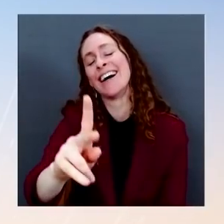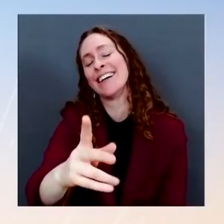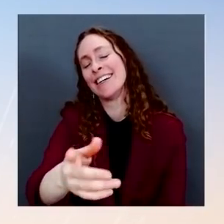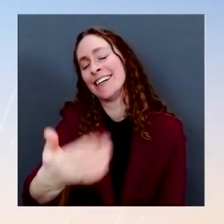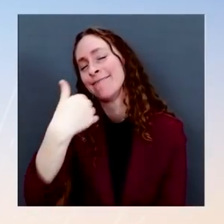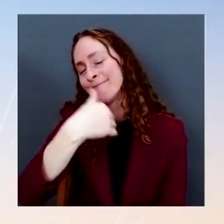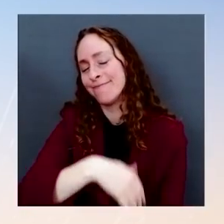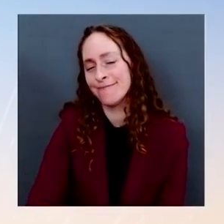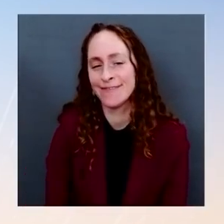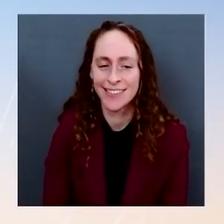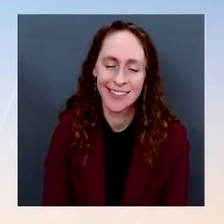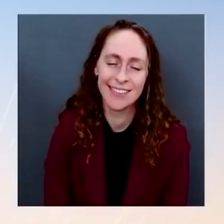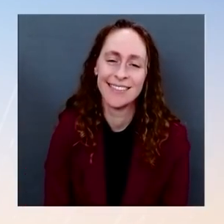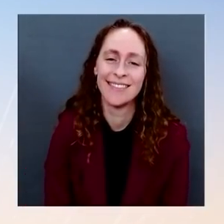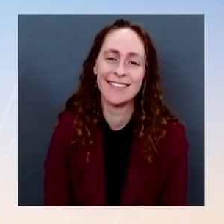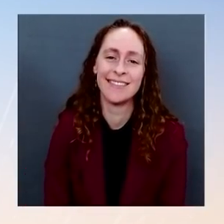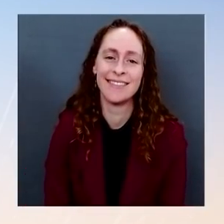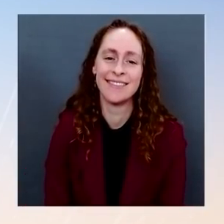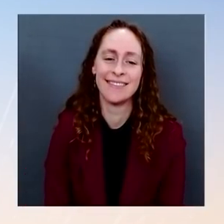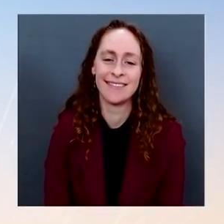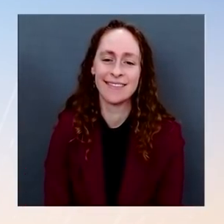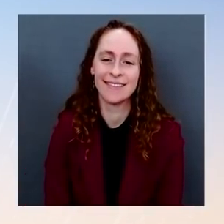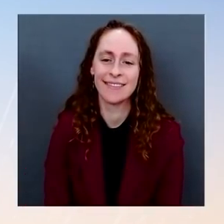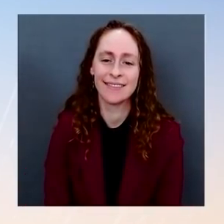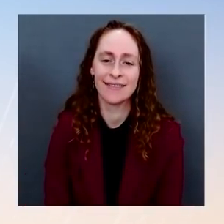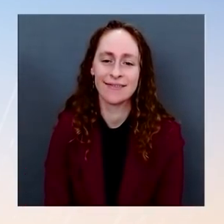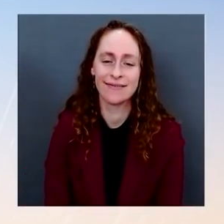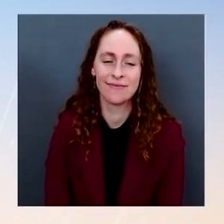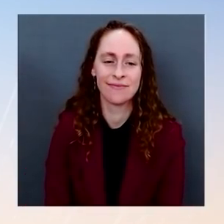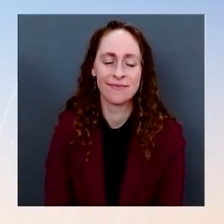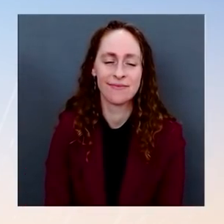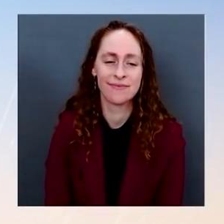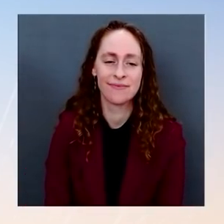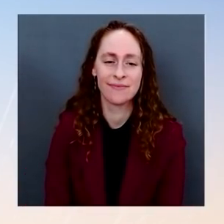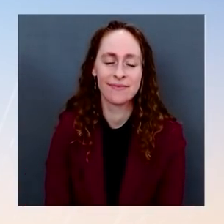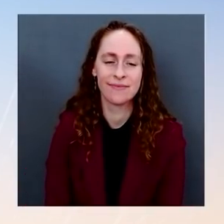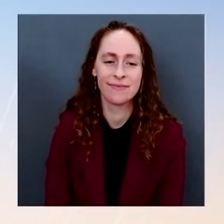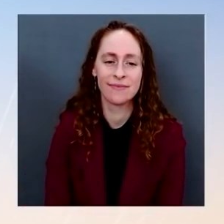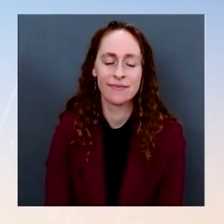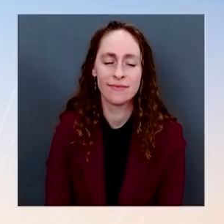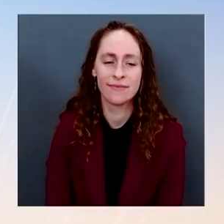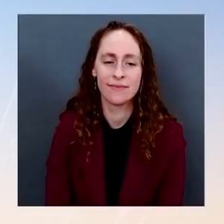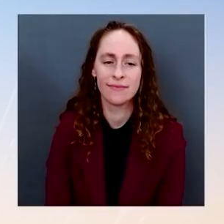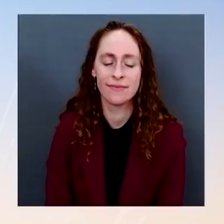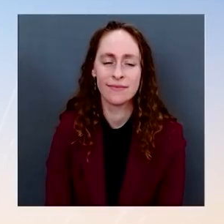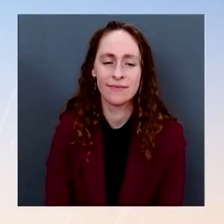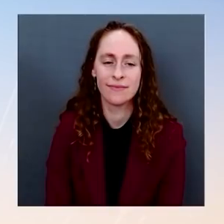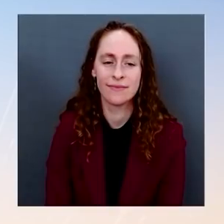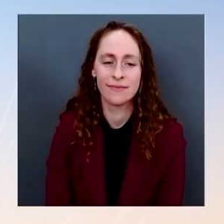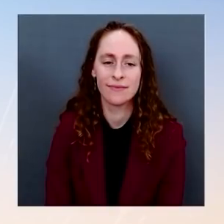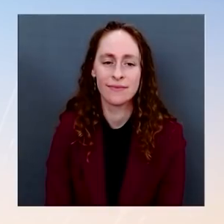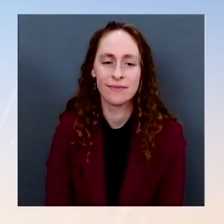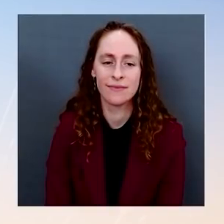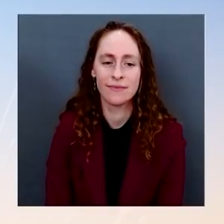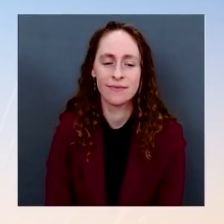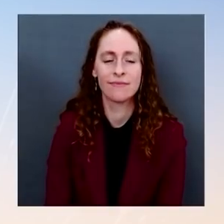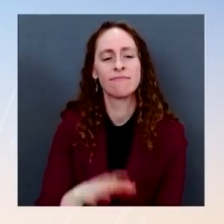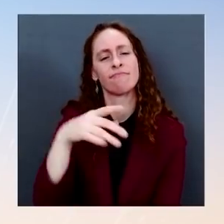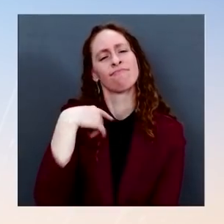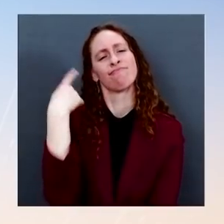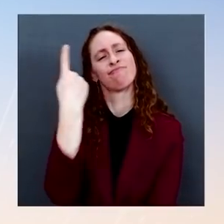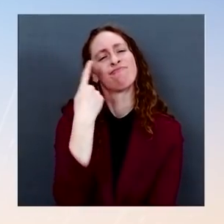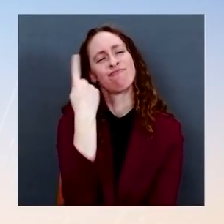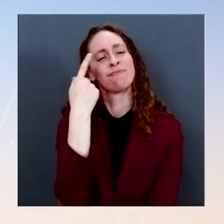The president, of course, spoke with Senator Manchin many times. Senator Manchin seems to be essentially blaming the White House, right? He's referring